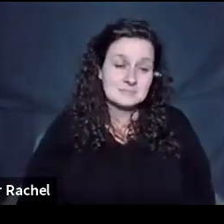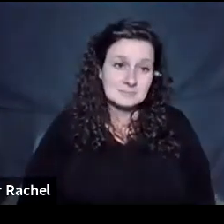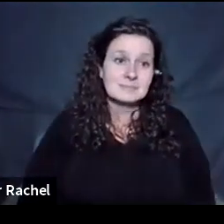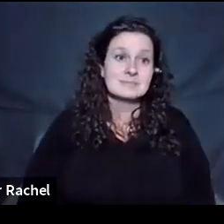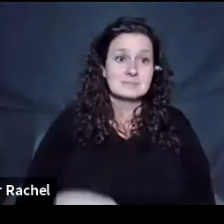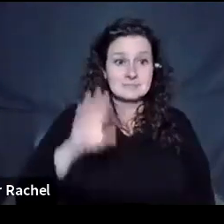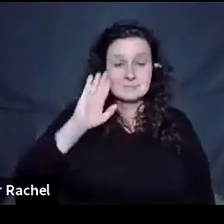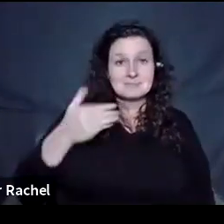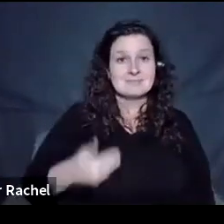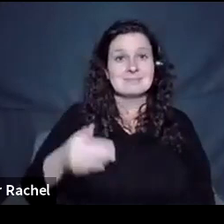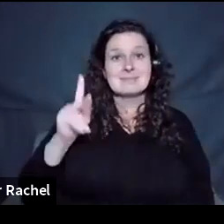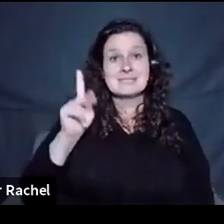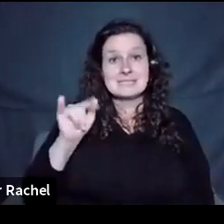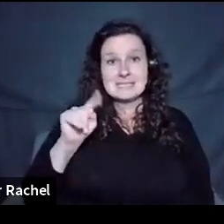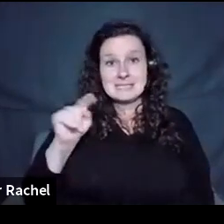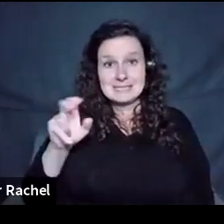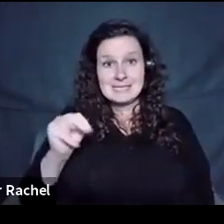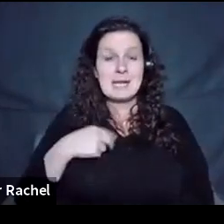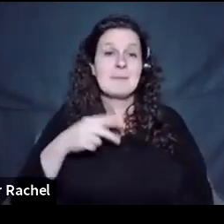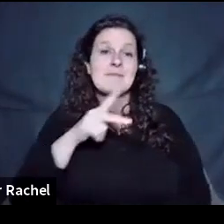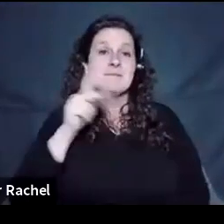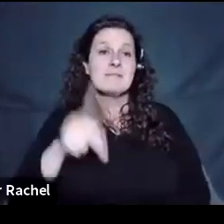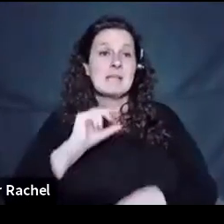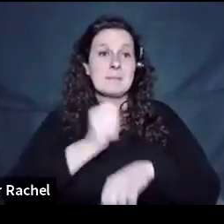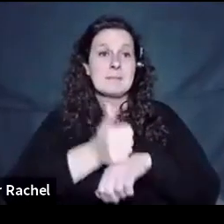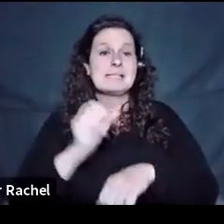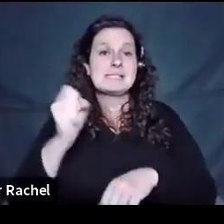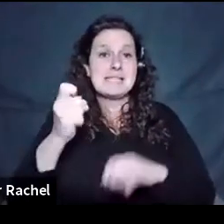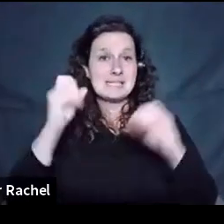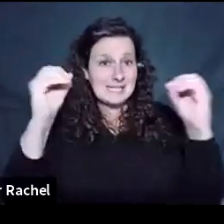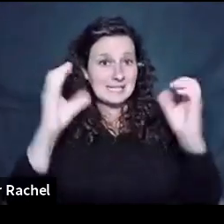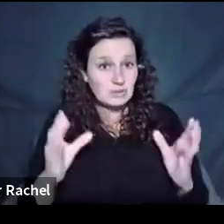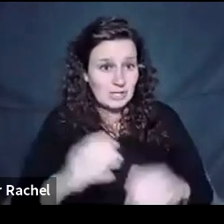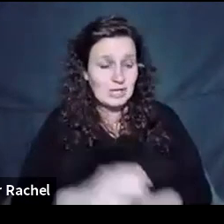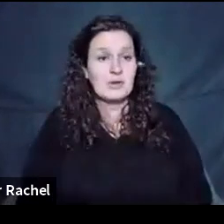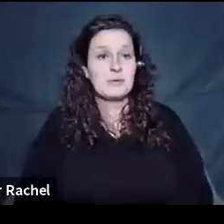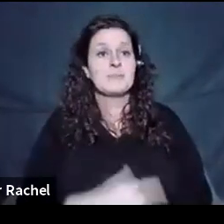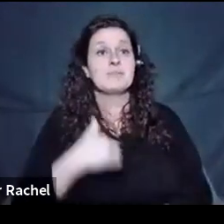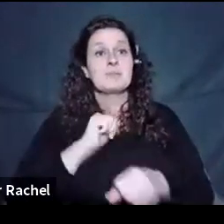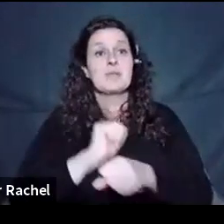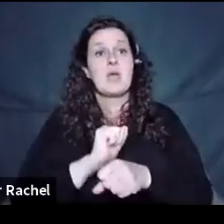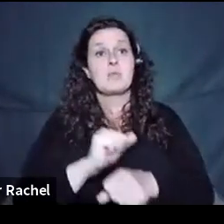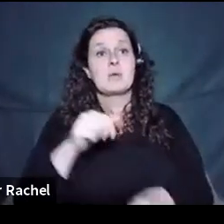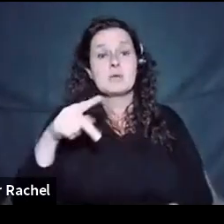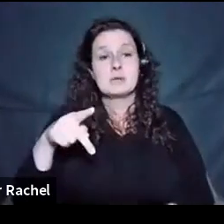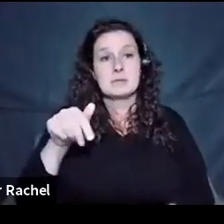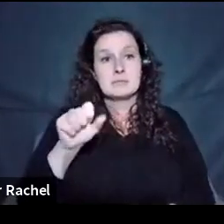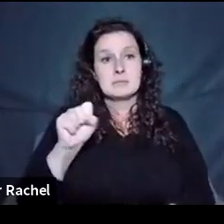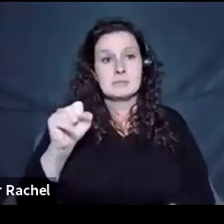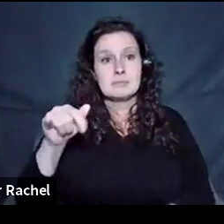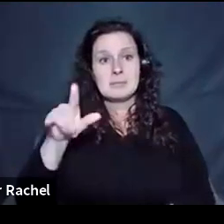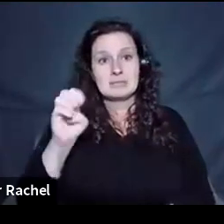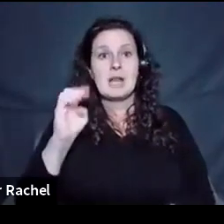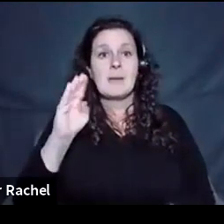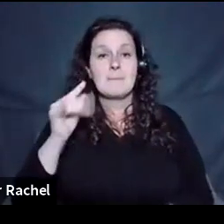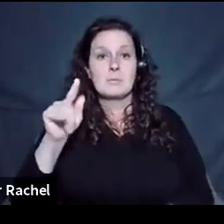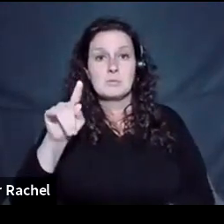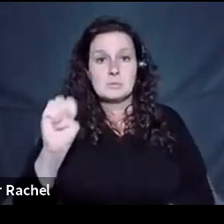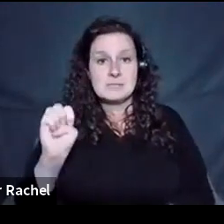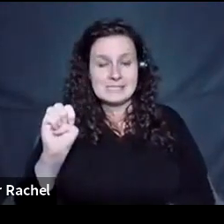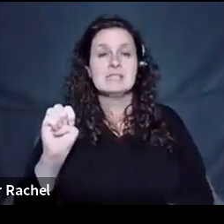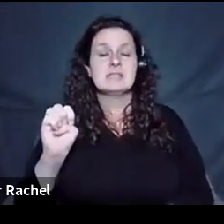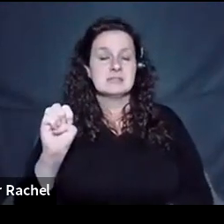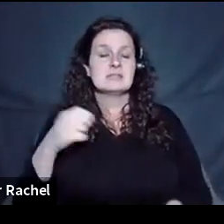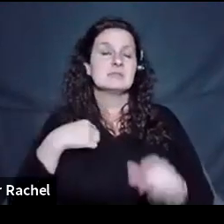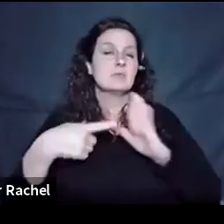I'm Kitten. I'm a Philadelphia-based sex educator. I work at Passional Boutique and Sexploratorium, so I'll be showing some